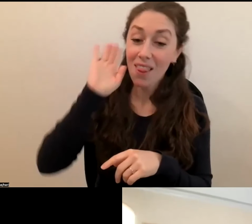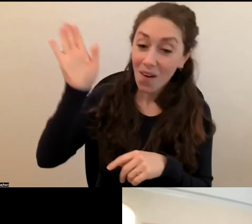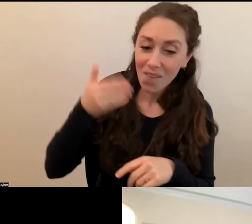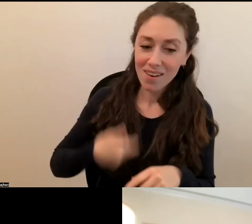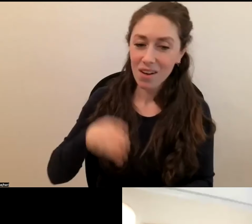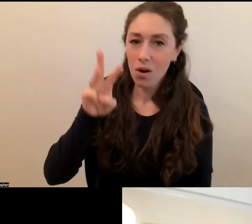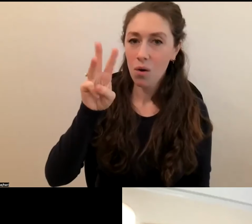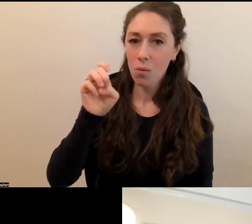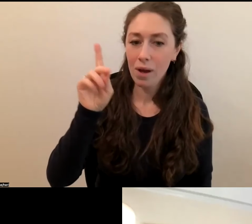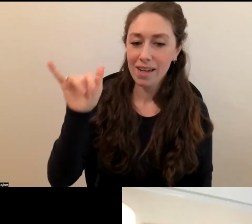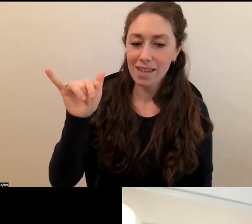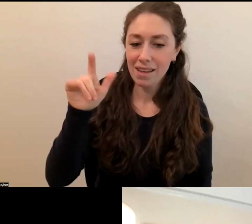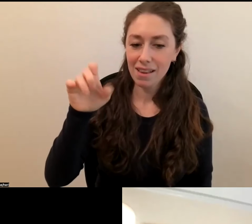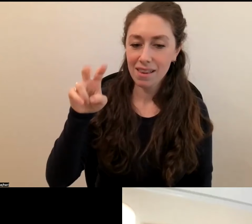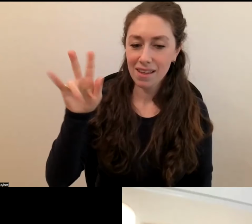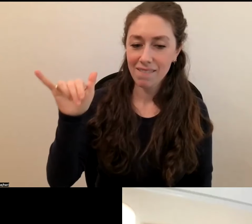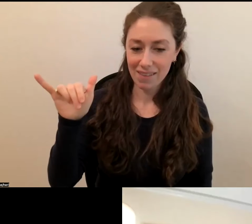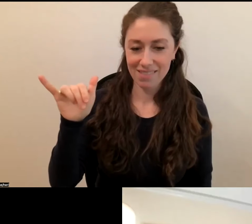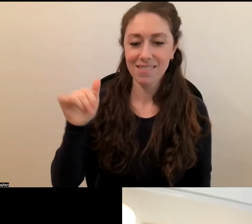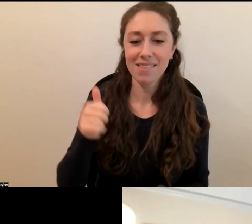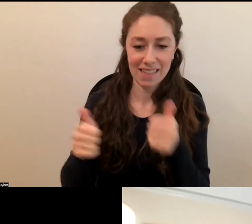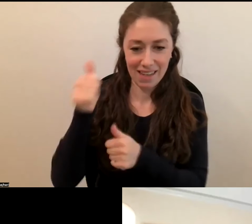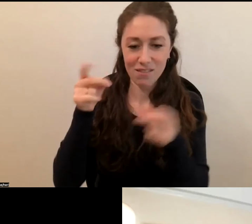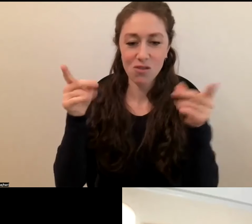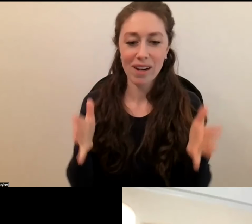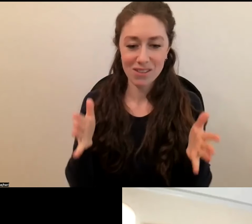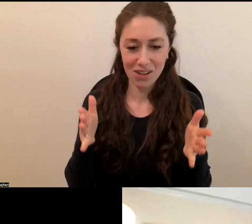Levy, Executive Director of the Alliance for Media Arts and Culture.